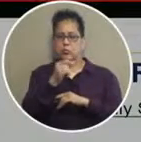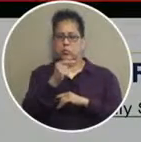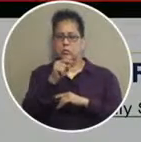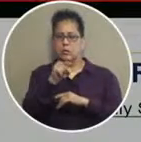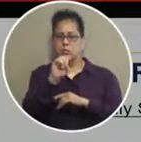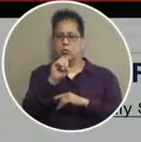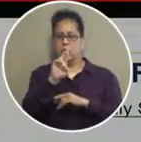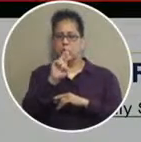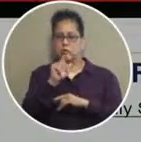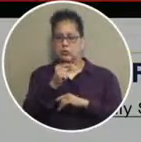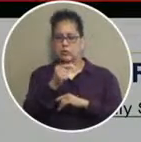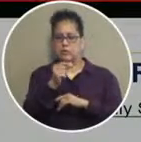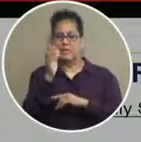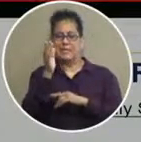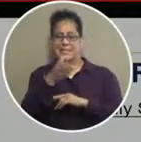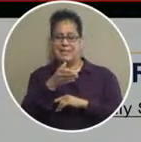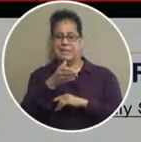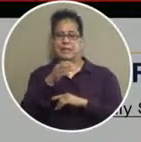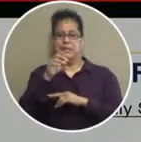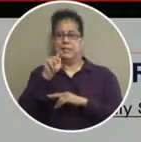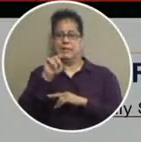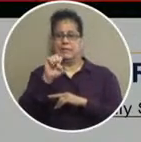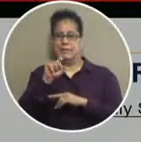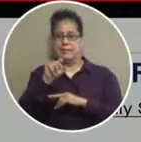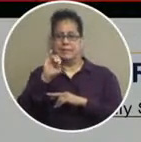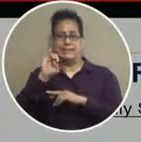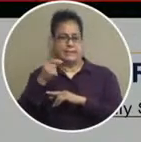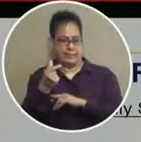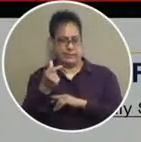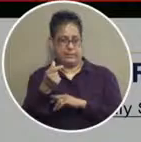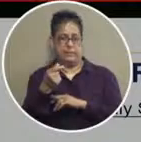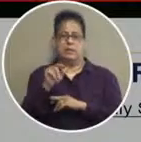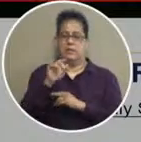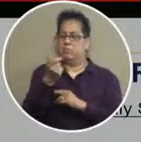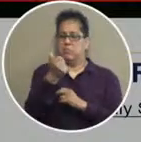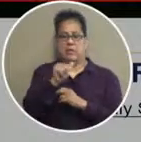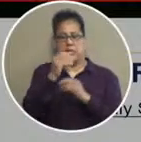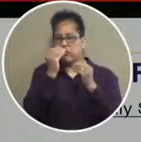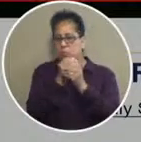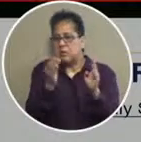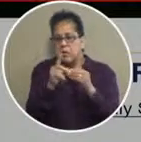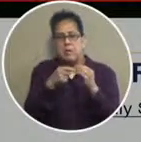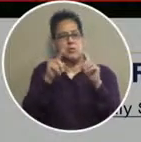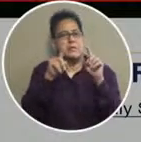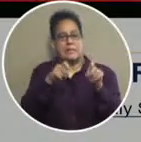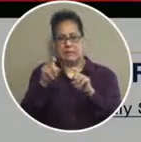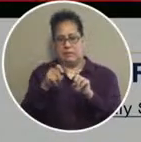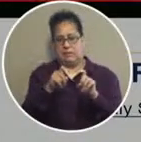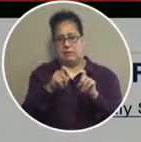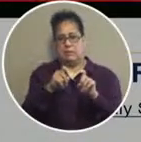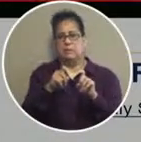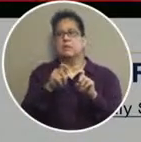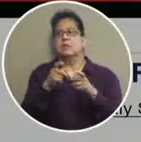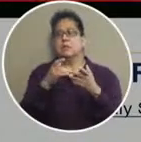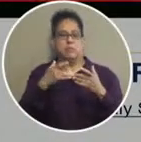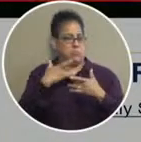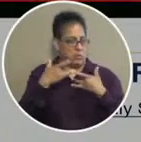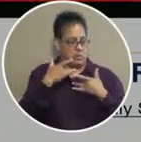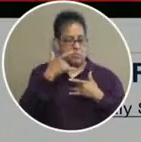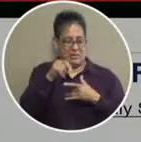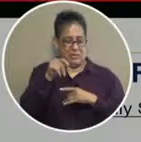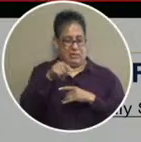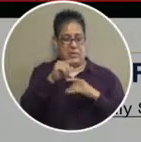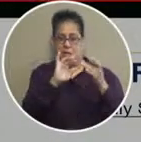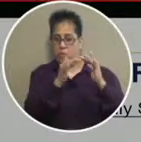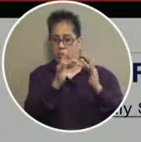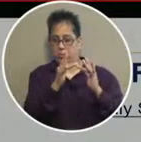epstrong.org/testing for up-to-date information and any specifics that you might want to know about with testing. It's exciting as well because the website